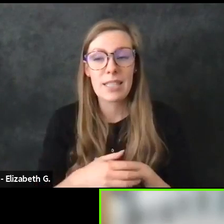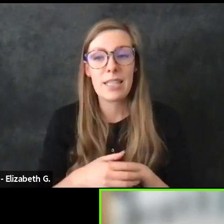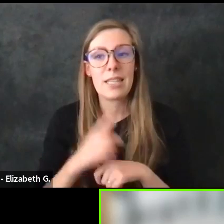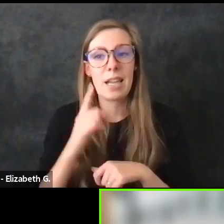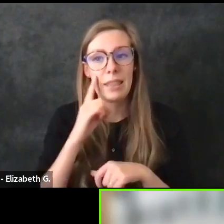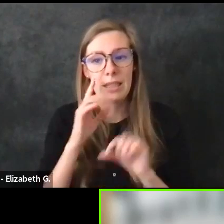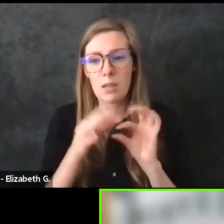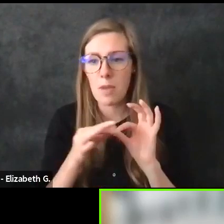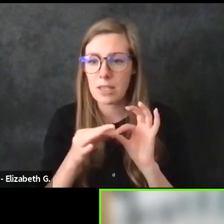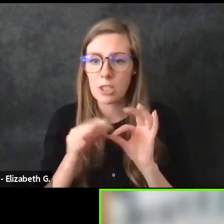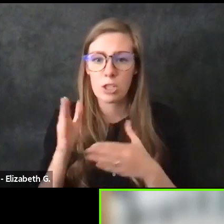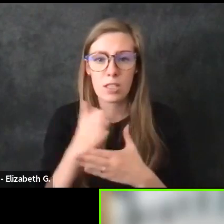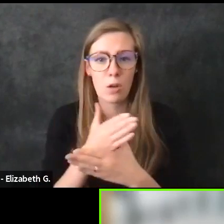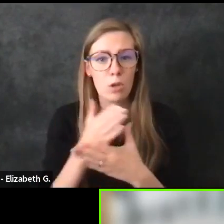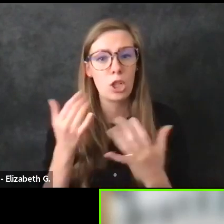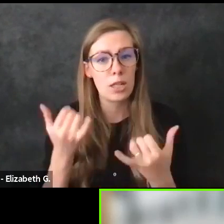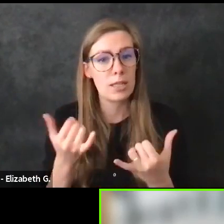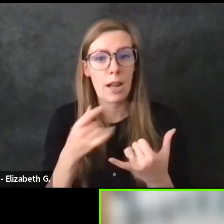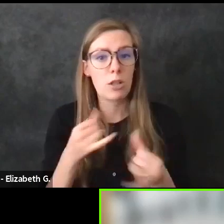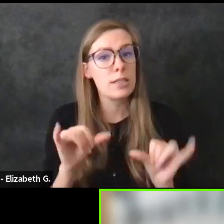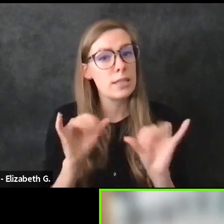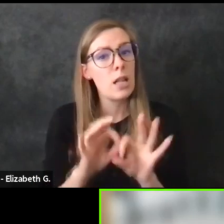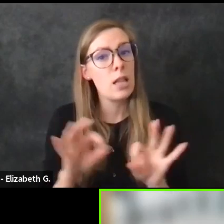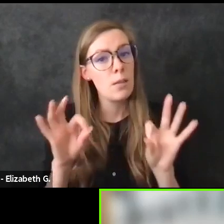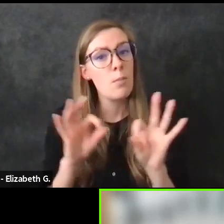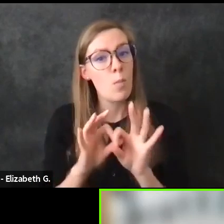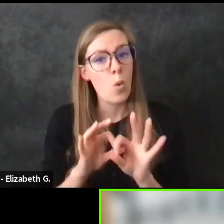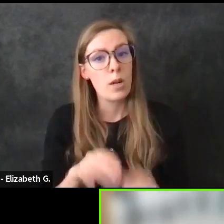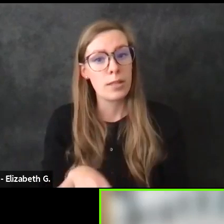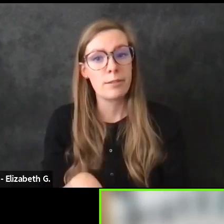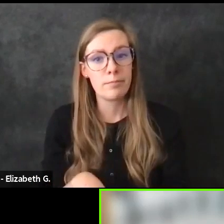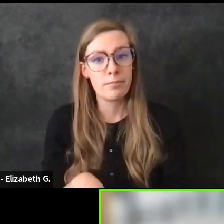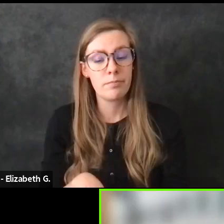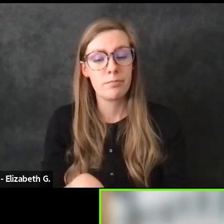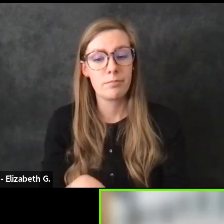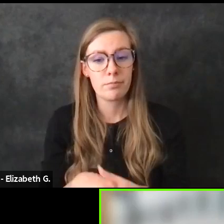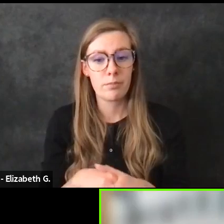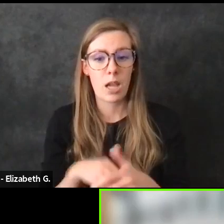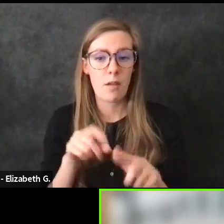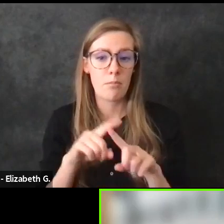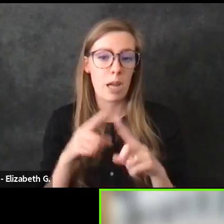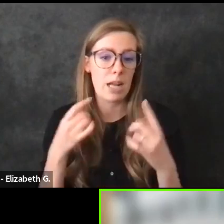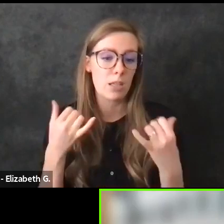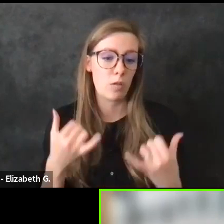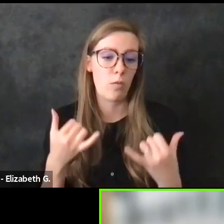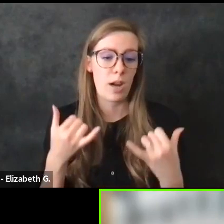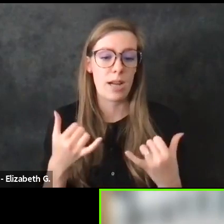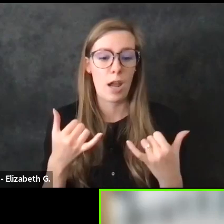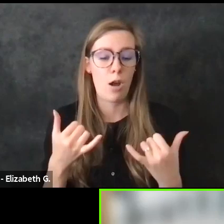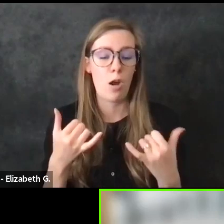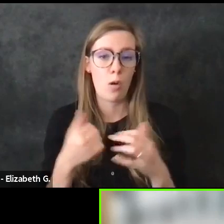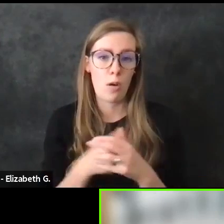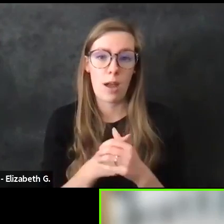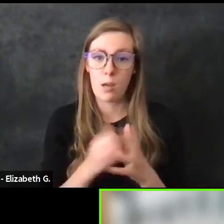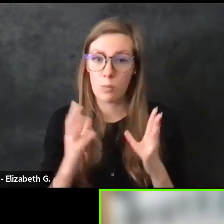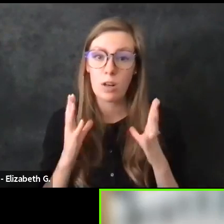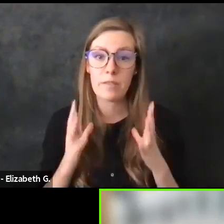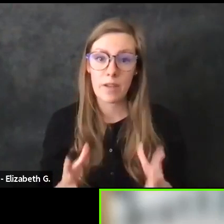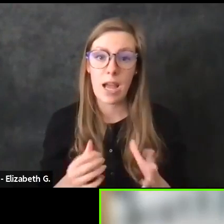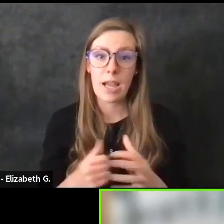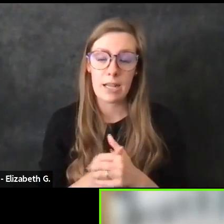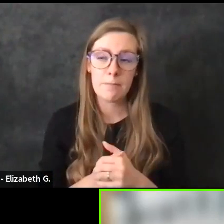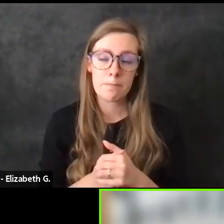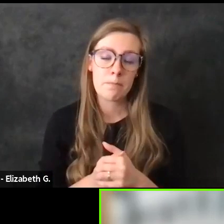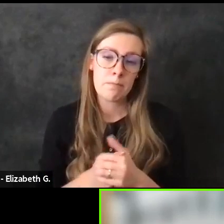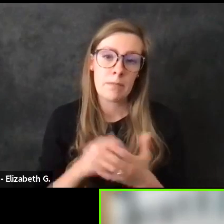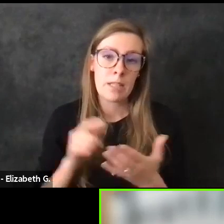shared today are important to increase the likelihood of us being able to not only be able to receive transfers, but